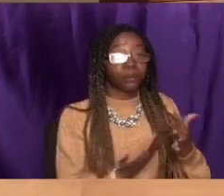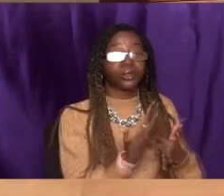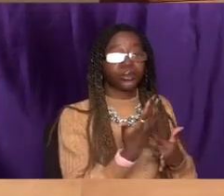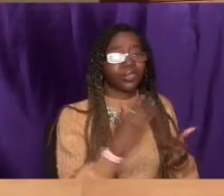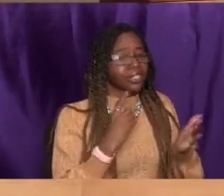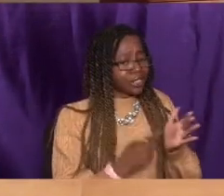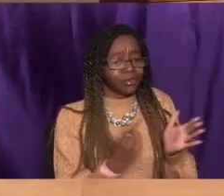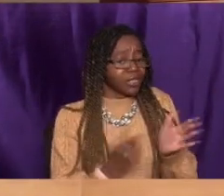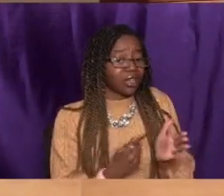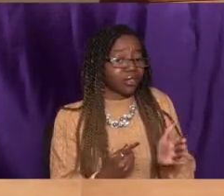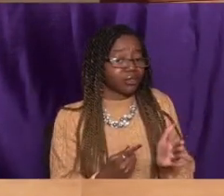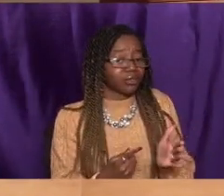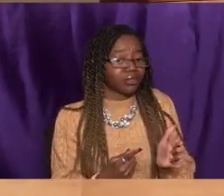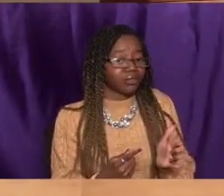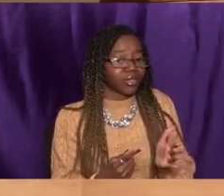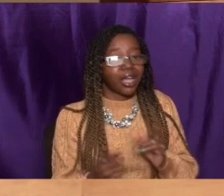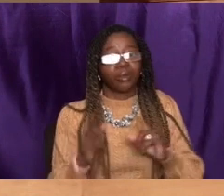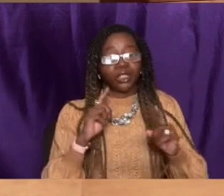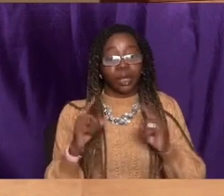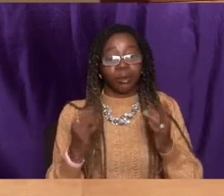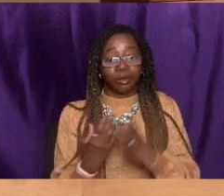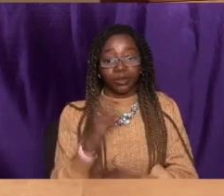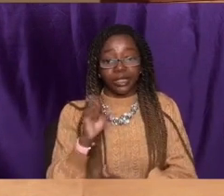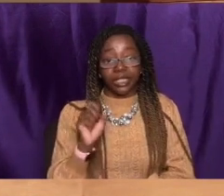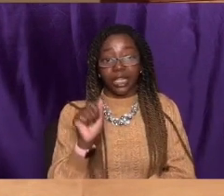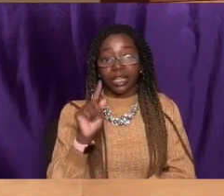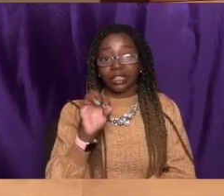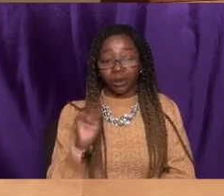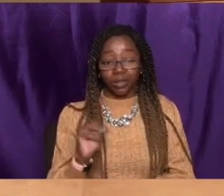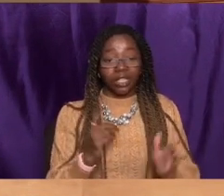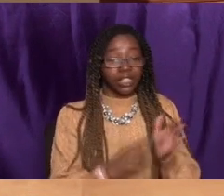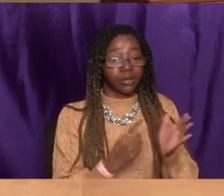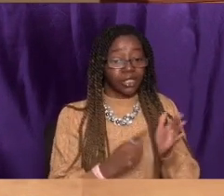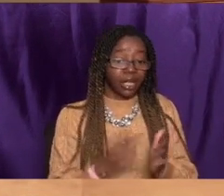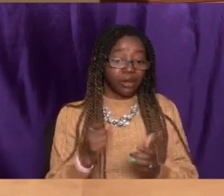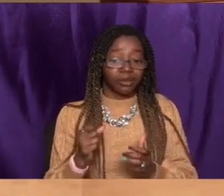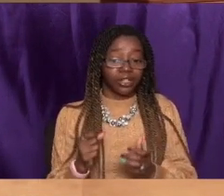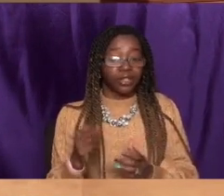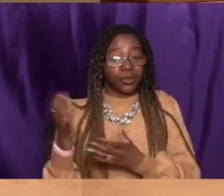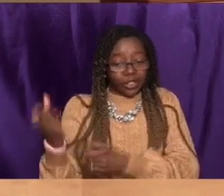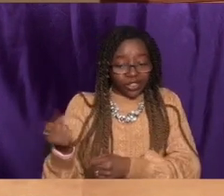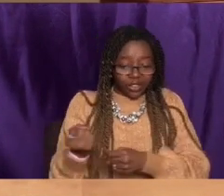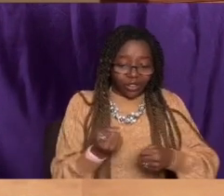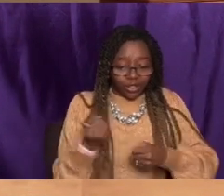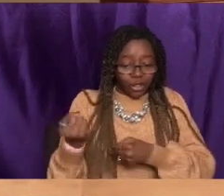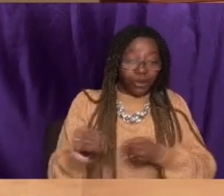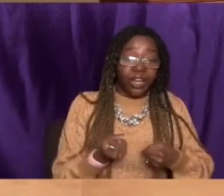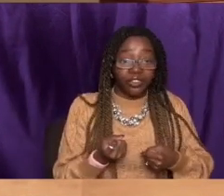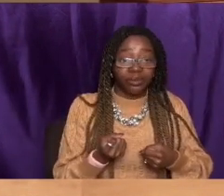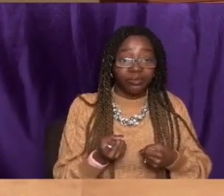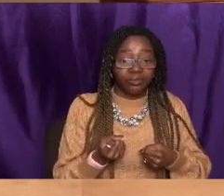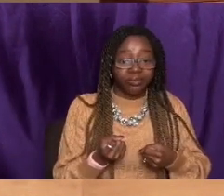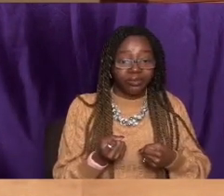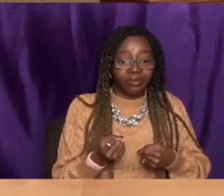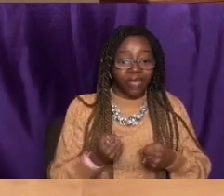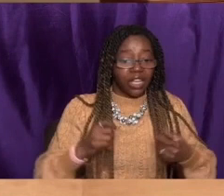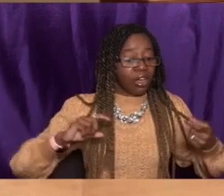Sometimes you, I'm just somebody who said them now. Sometimes you got to drag folks, you got to pull them, you got to tackle them.